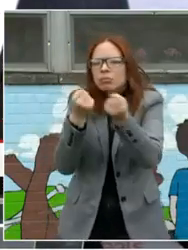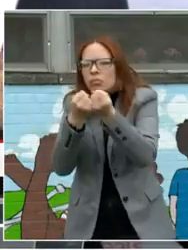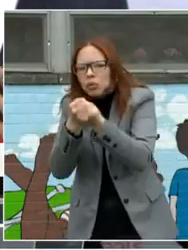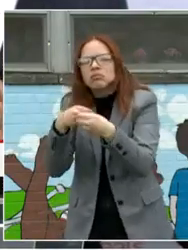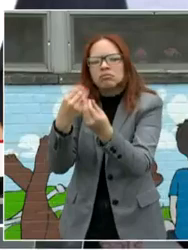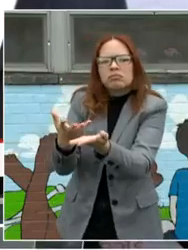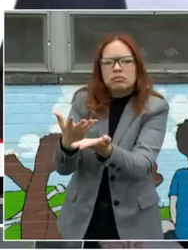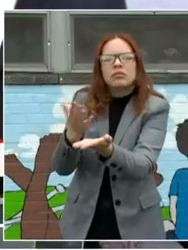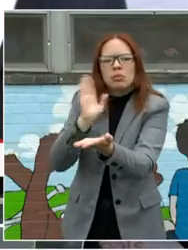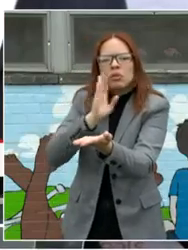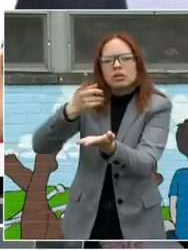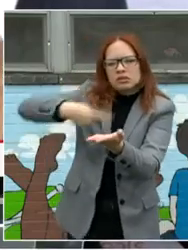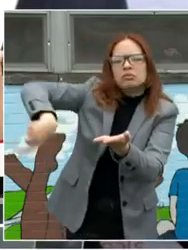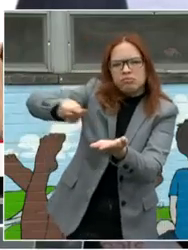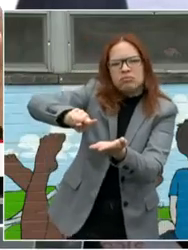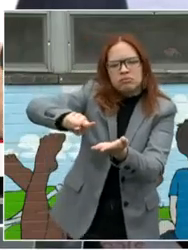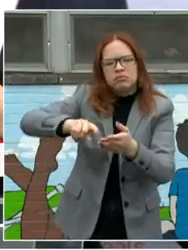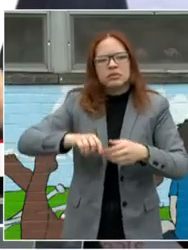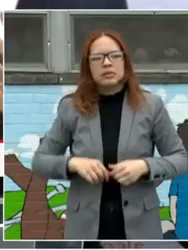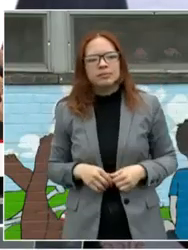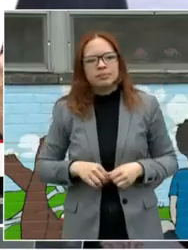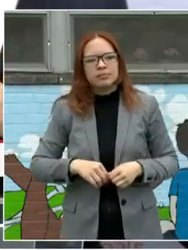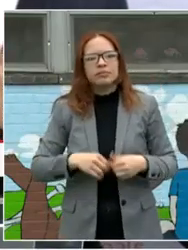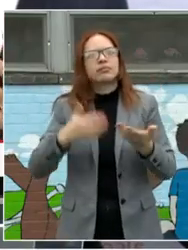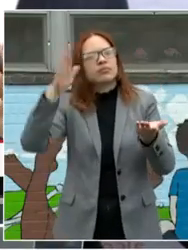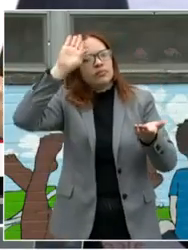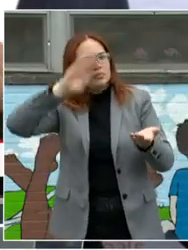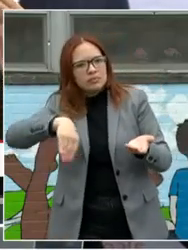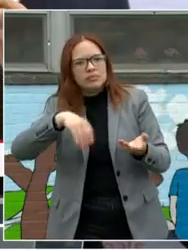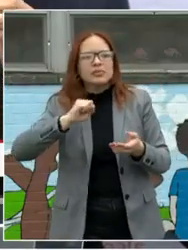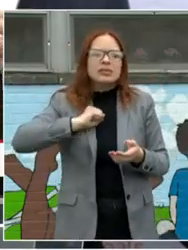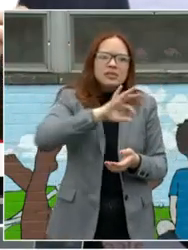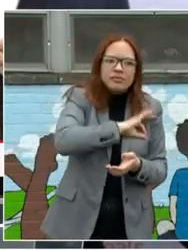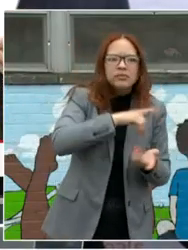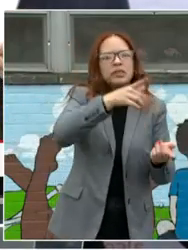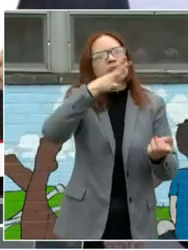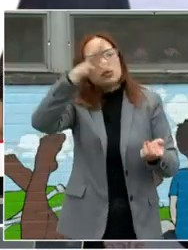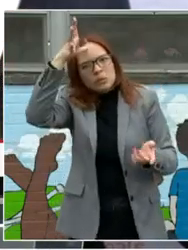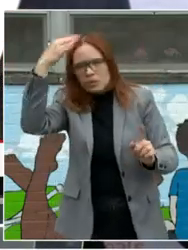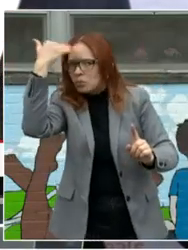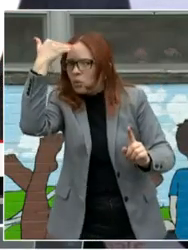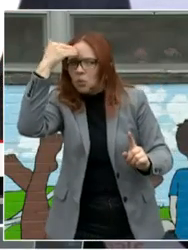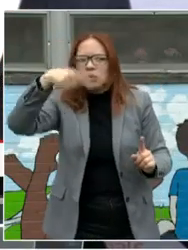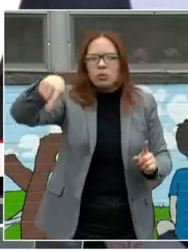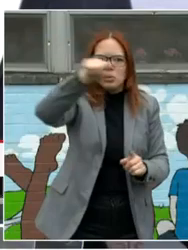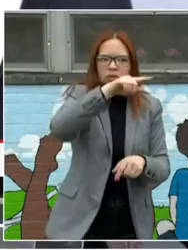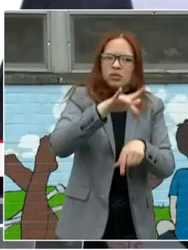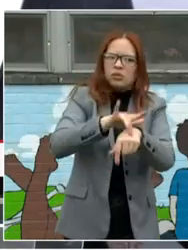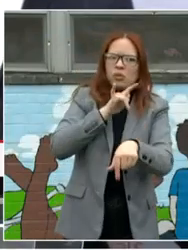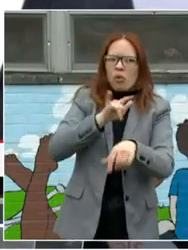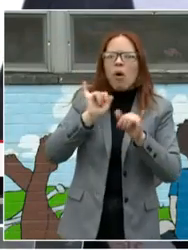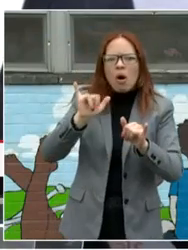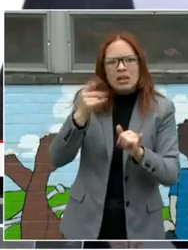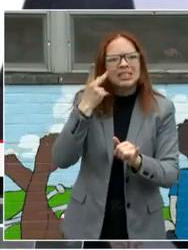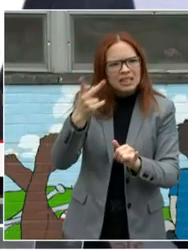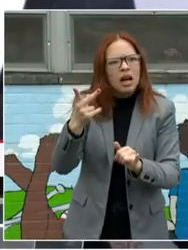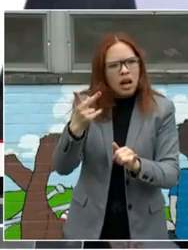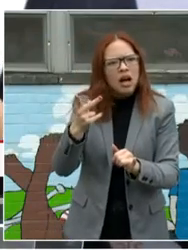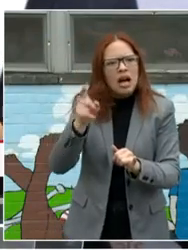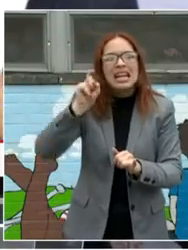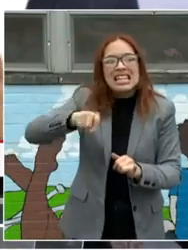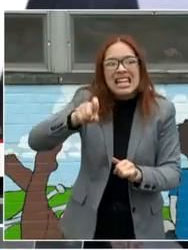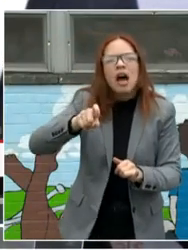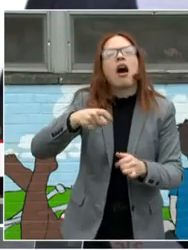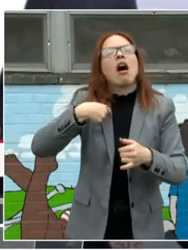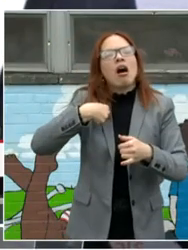educators know, and the parents know, the earlier that you are able to acknowledge these needs, intervene on these needs, the earlier